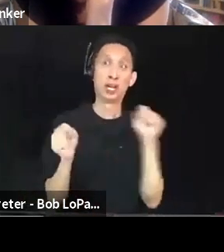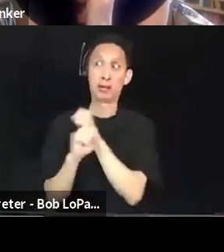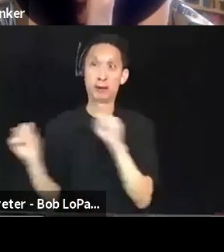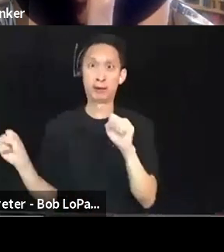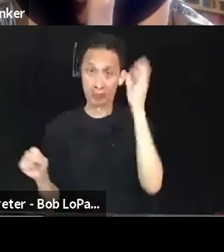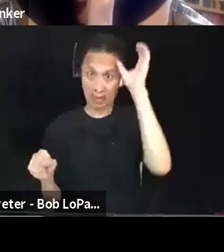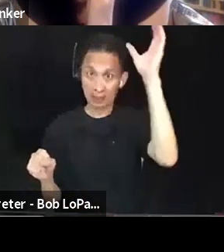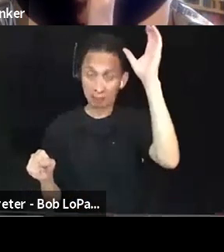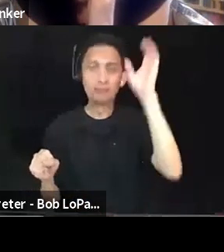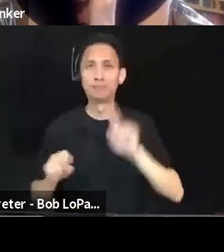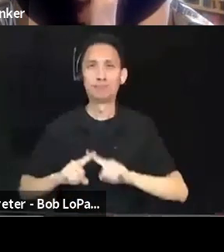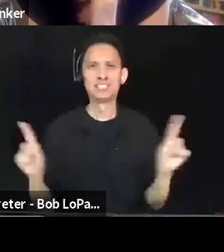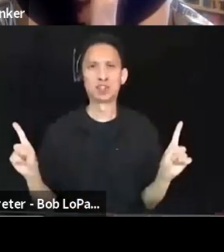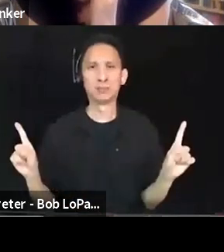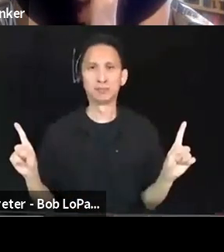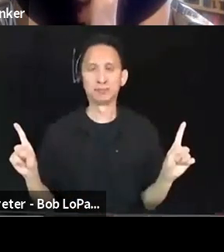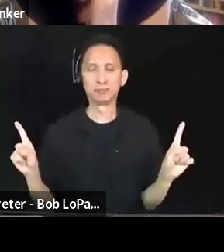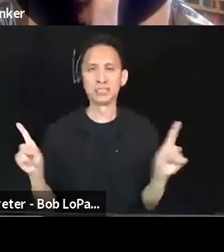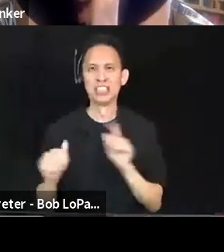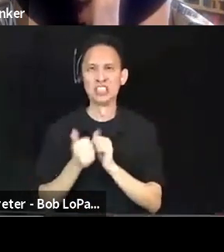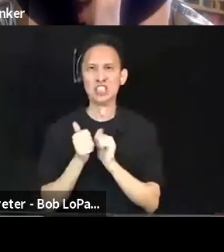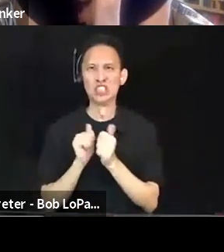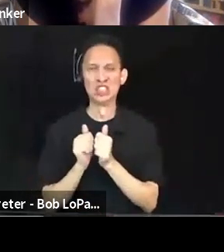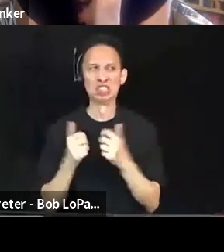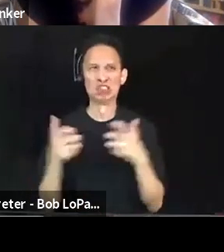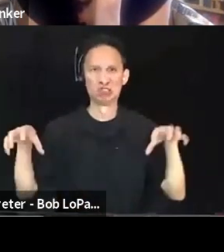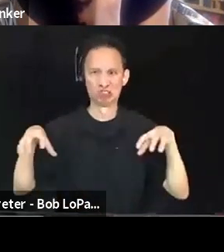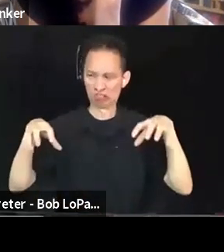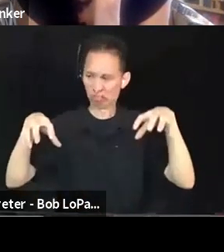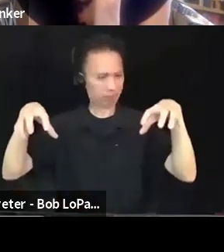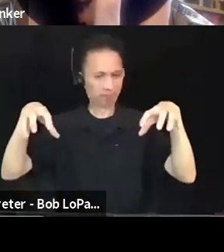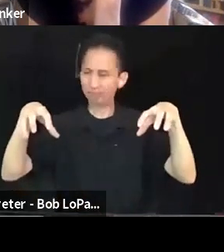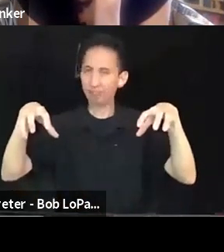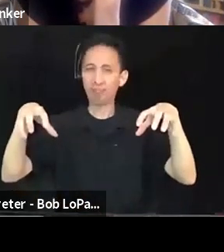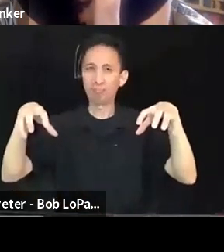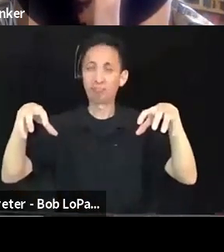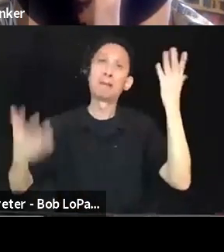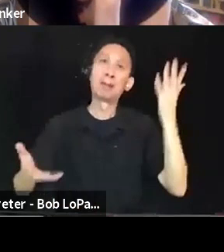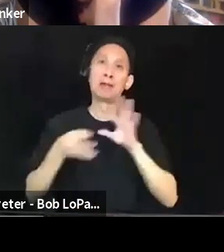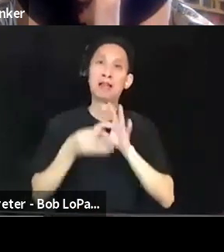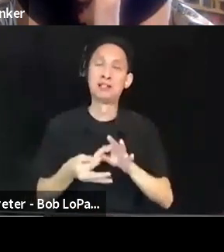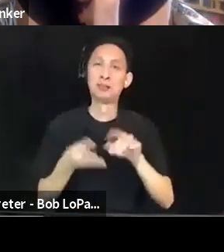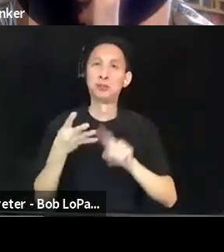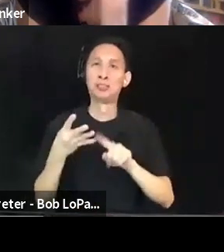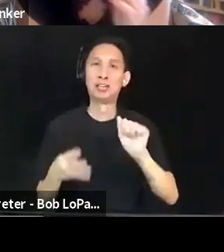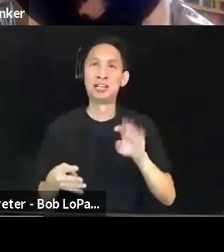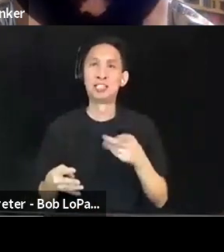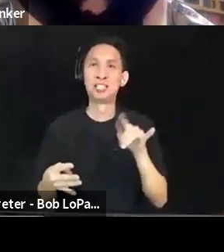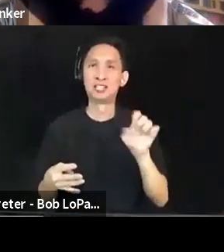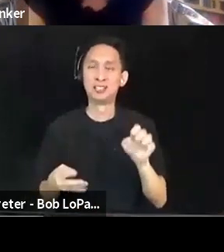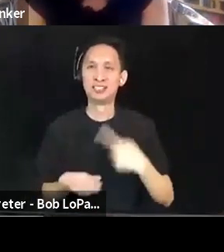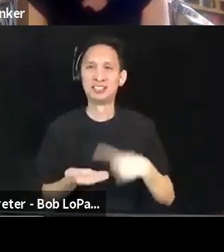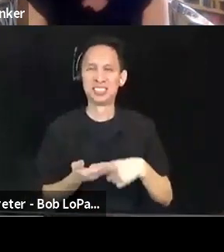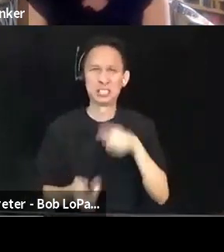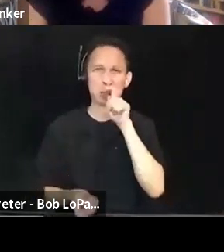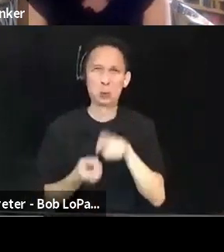which these are competing. And I want to connect this maybe to Achille's point on the witchcraft. And as Achille was speaking, I